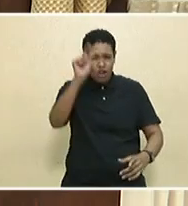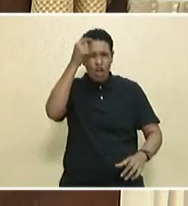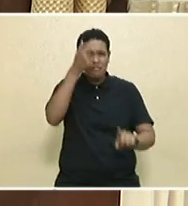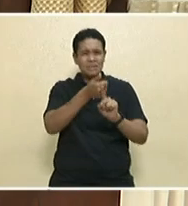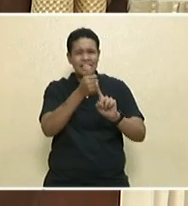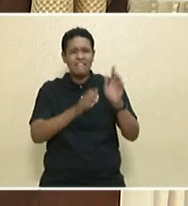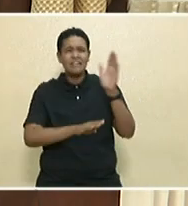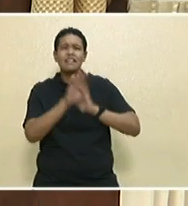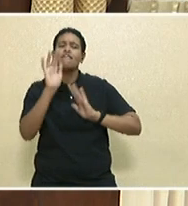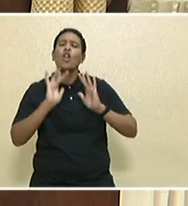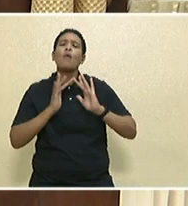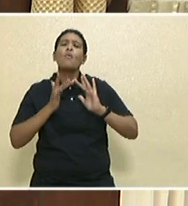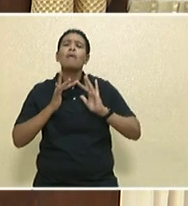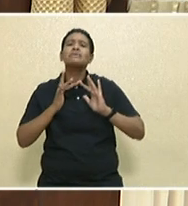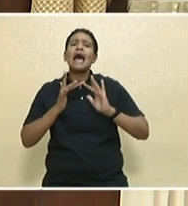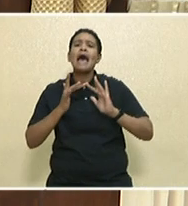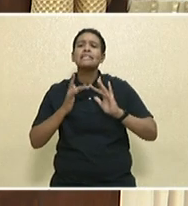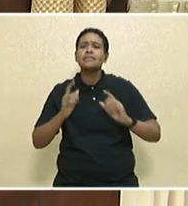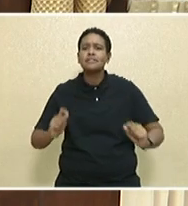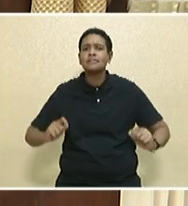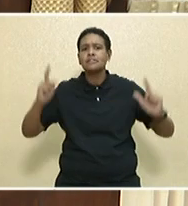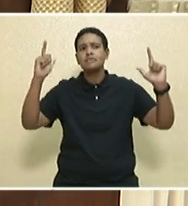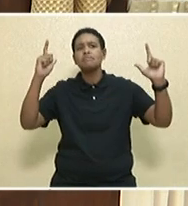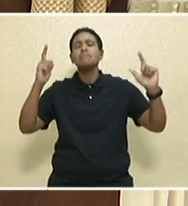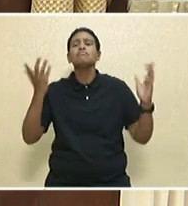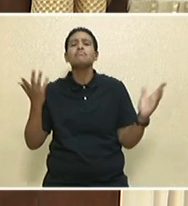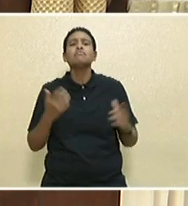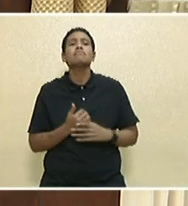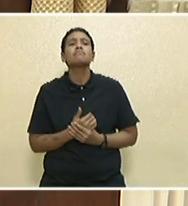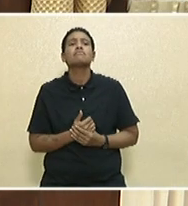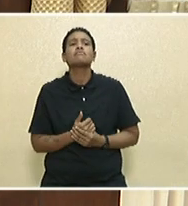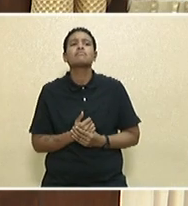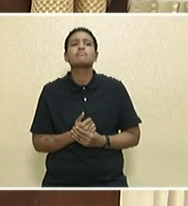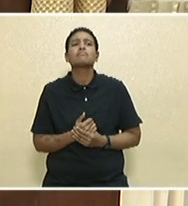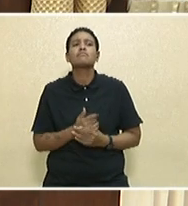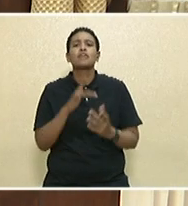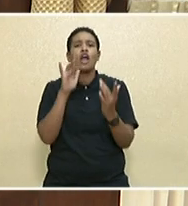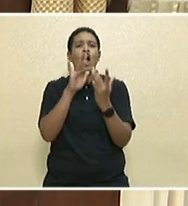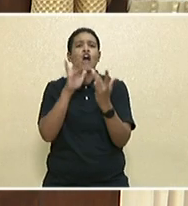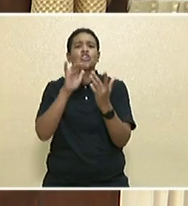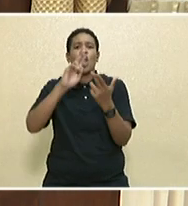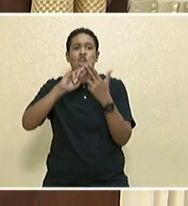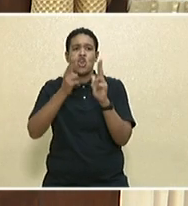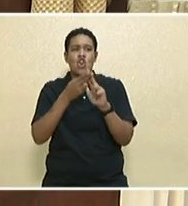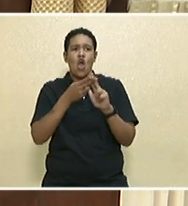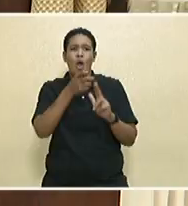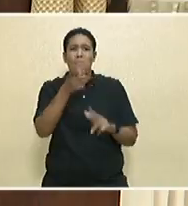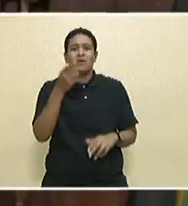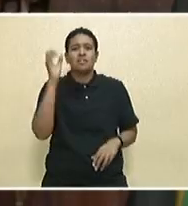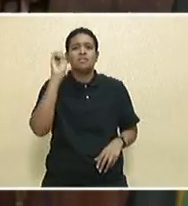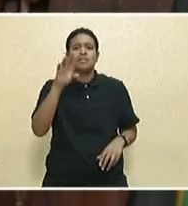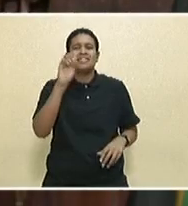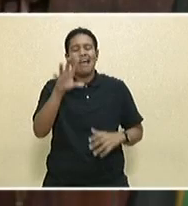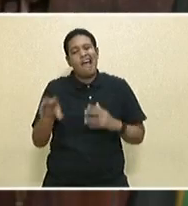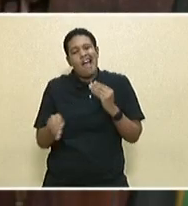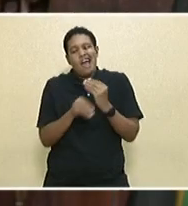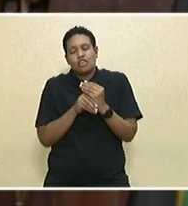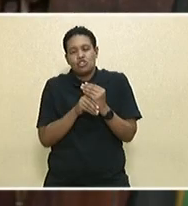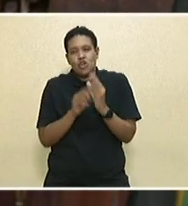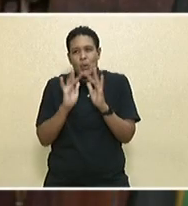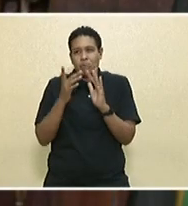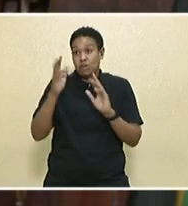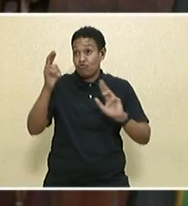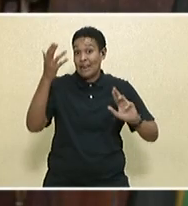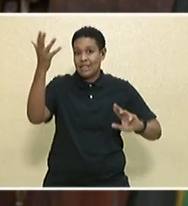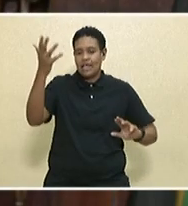a website to supplement the contact numbers that have been made available